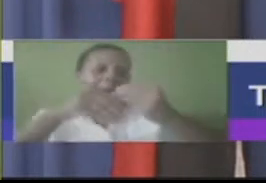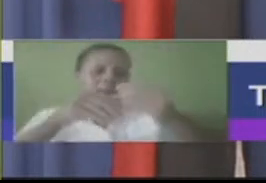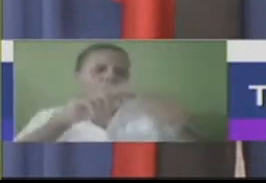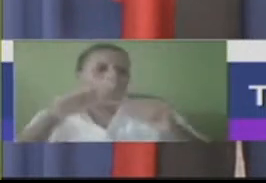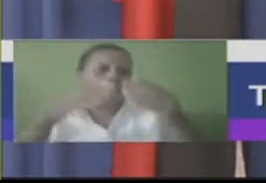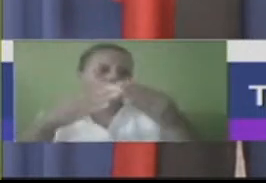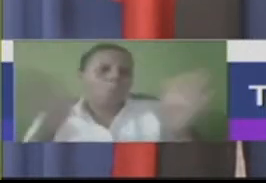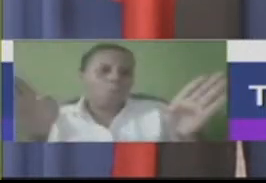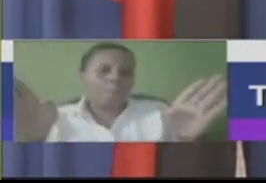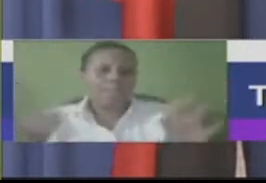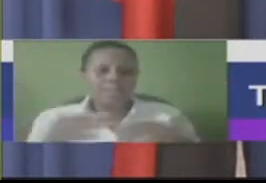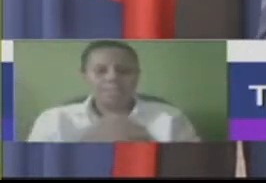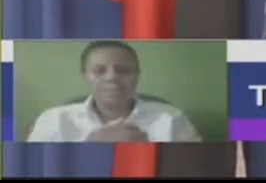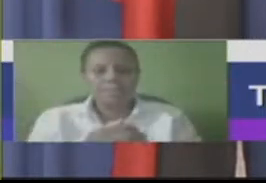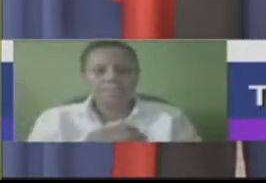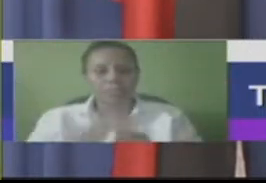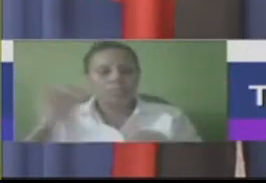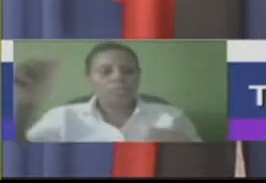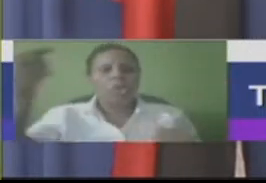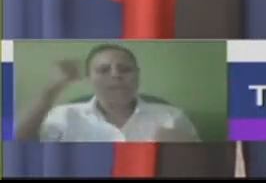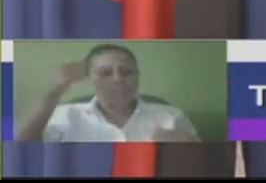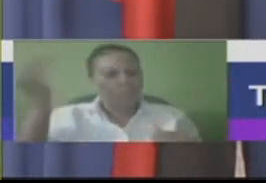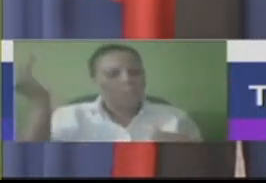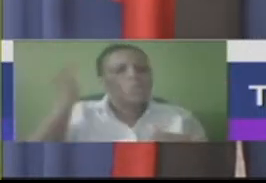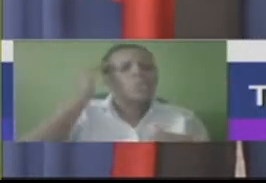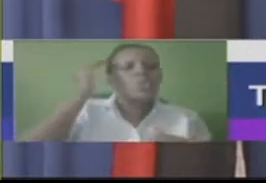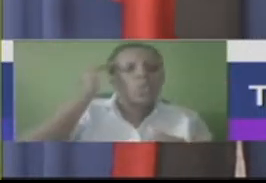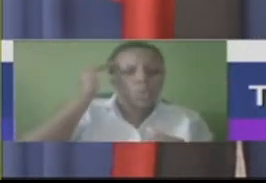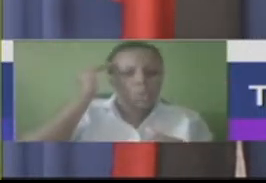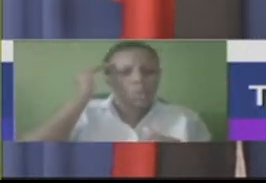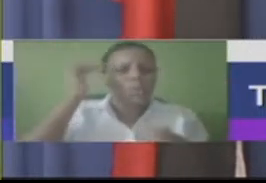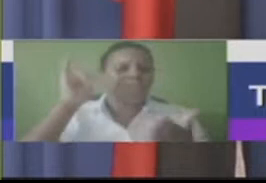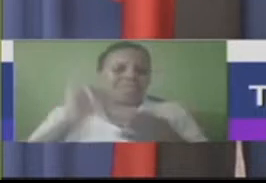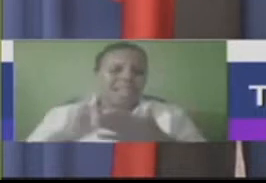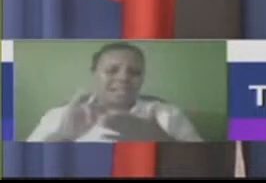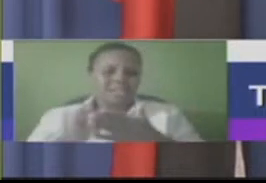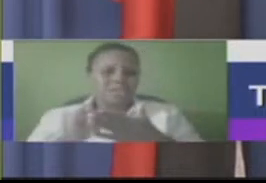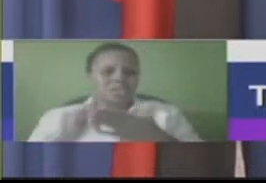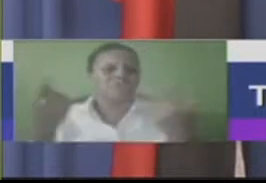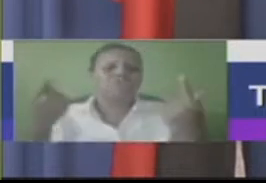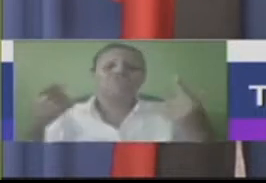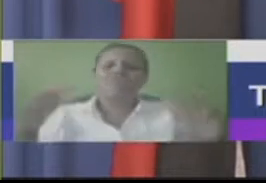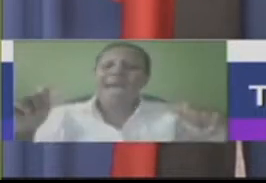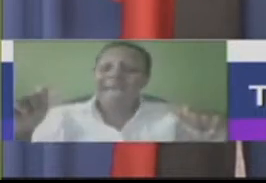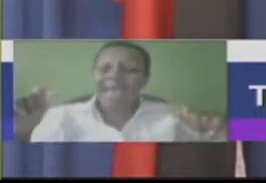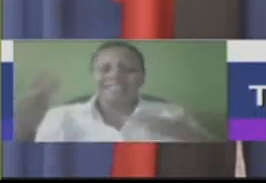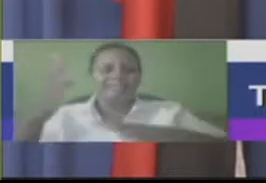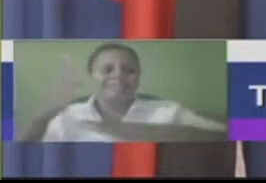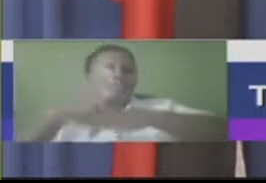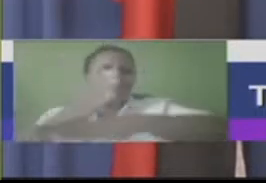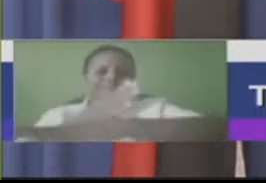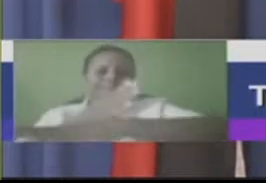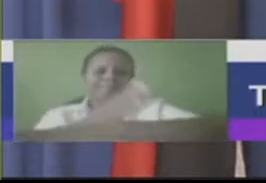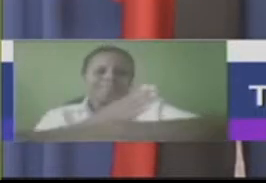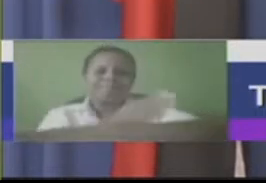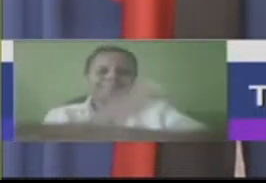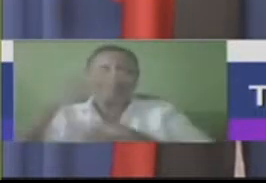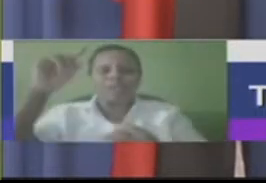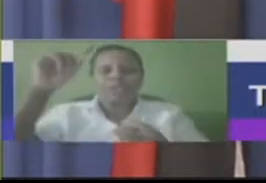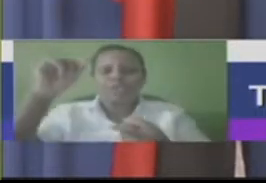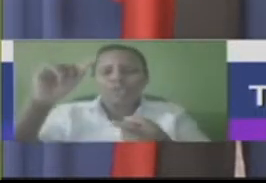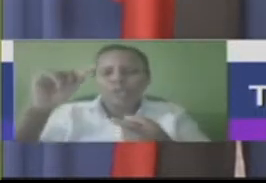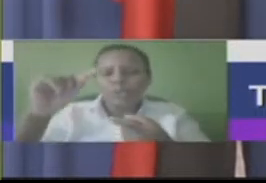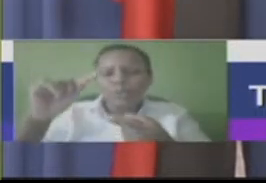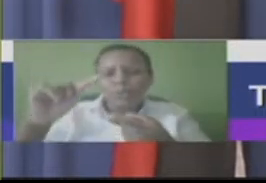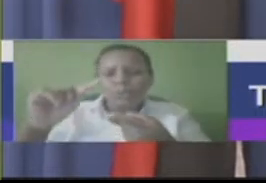the decision-making program is governed by it. We are making significant sacrifices, but with a purpose. With